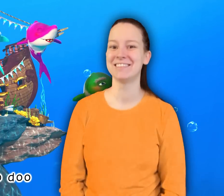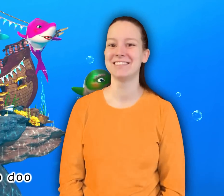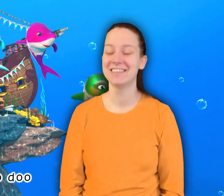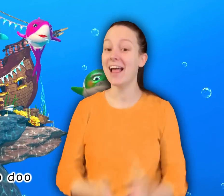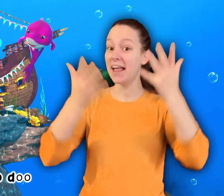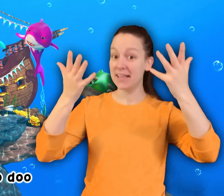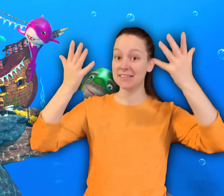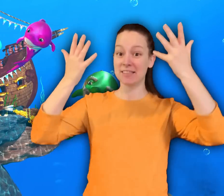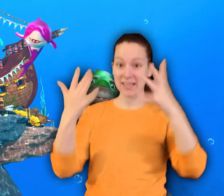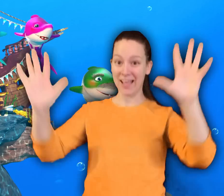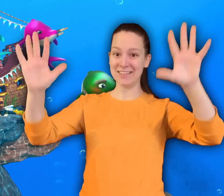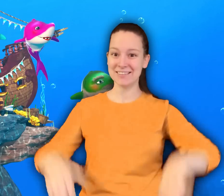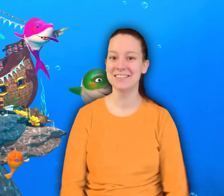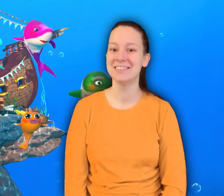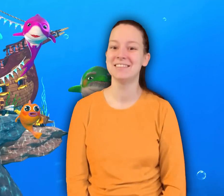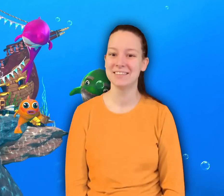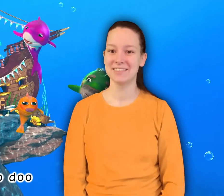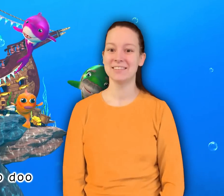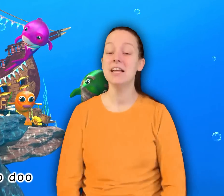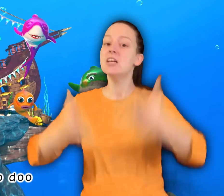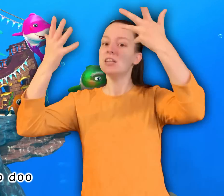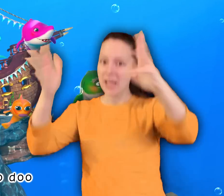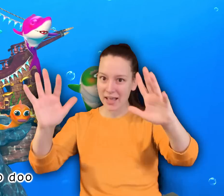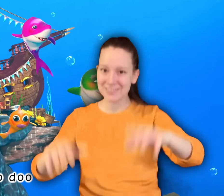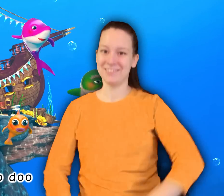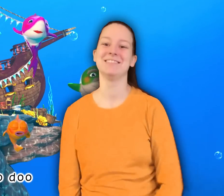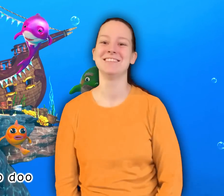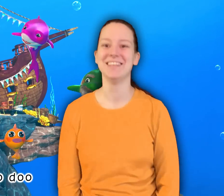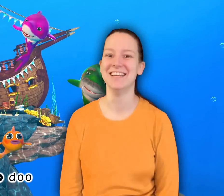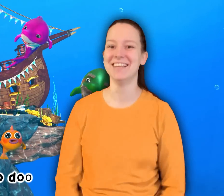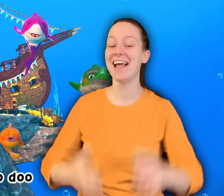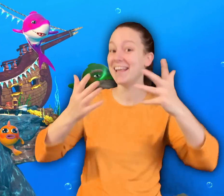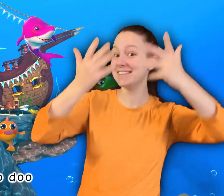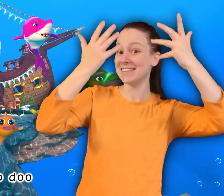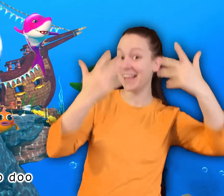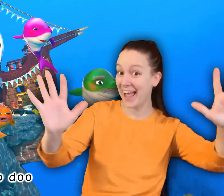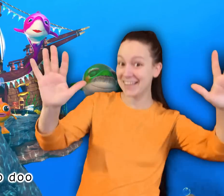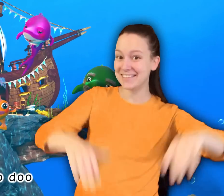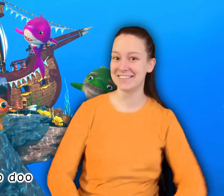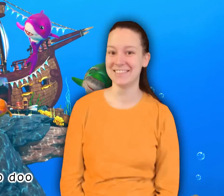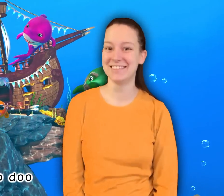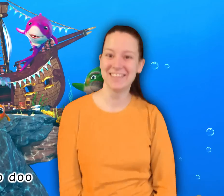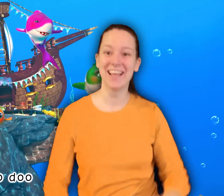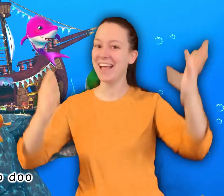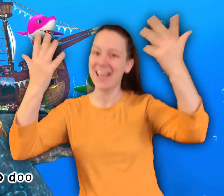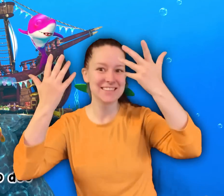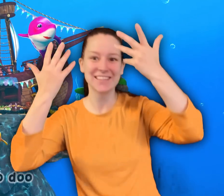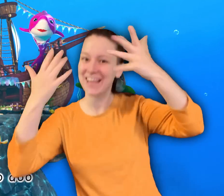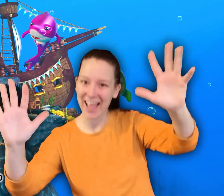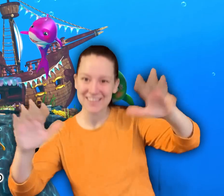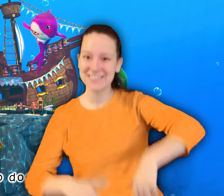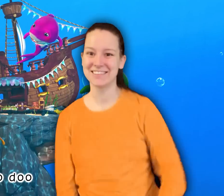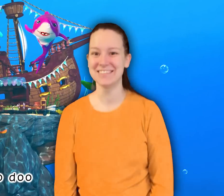the end do do do do it's the end it's the end do do do it's the end do do